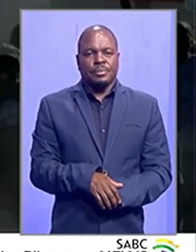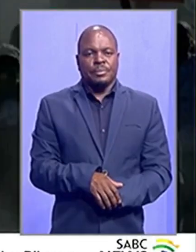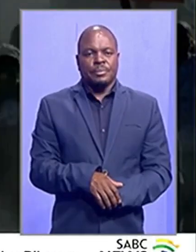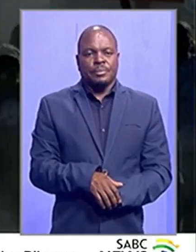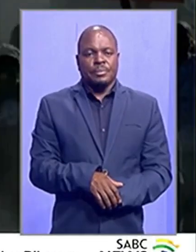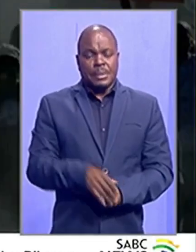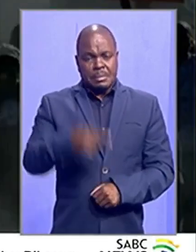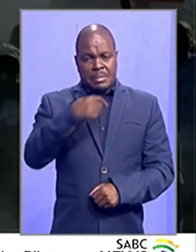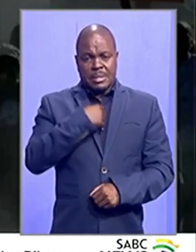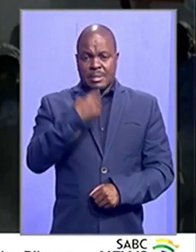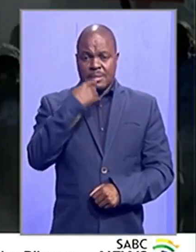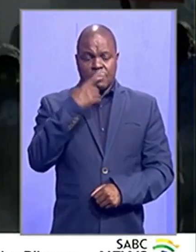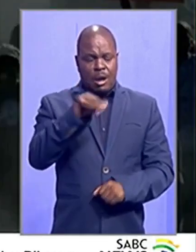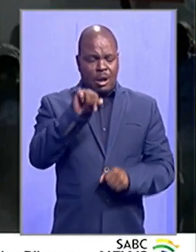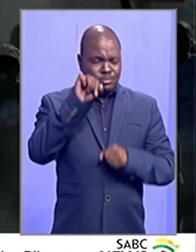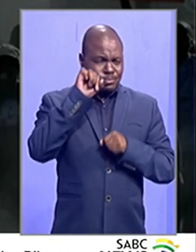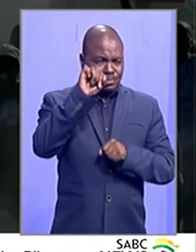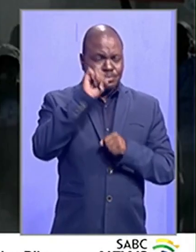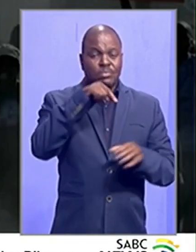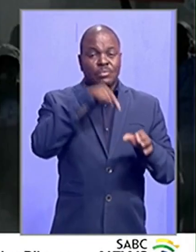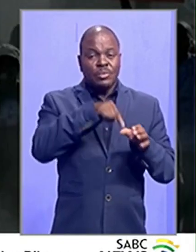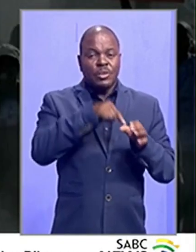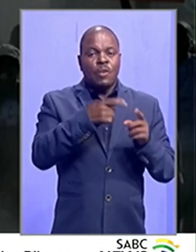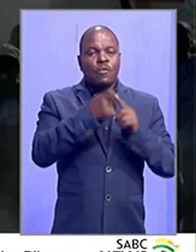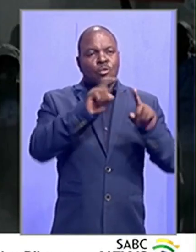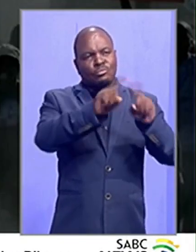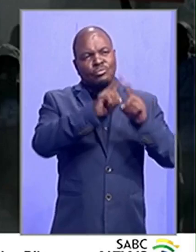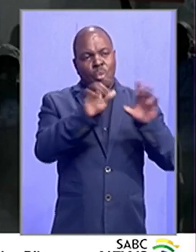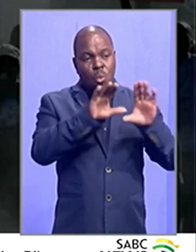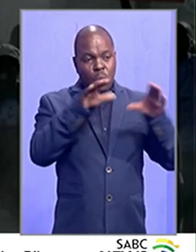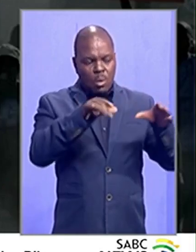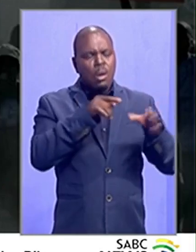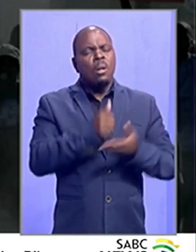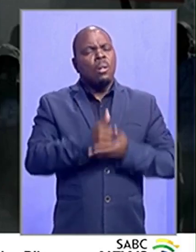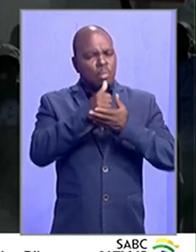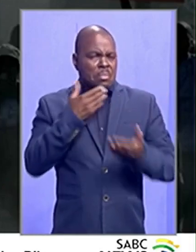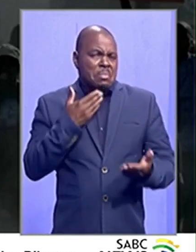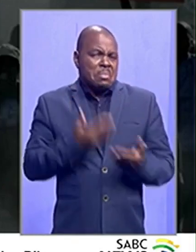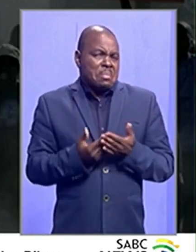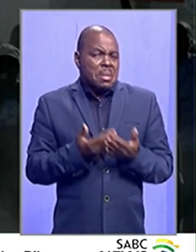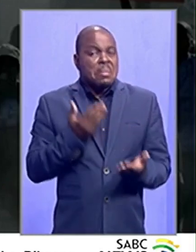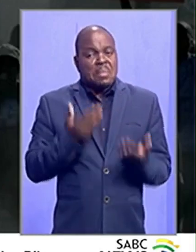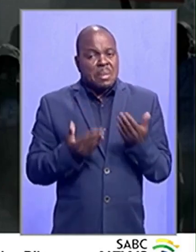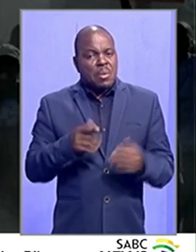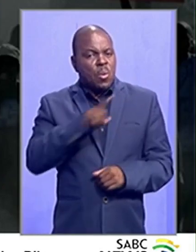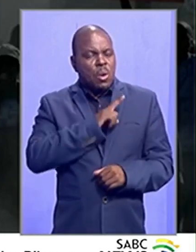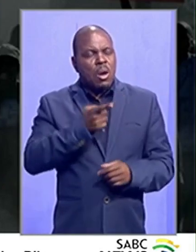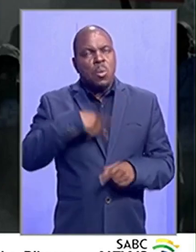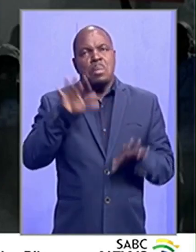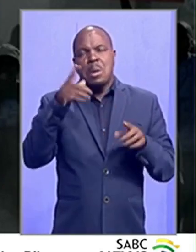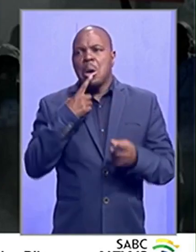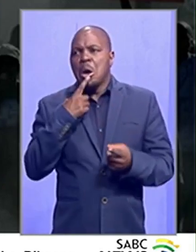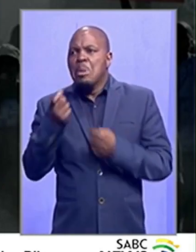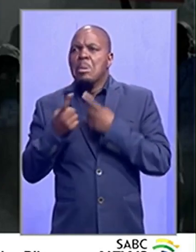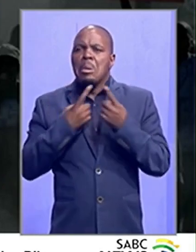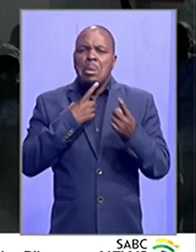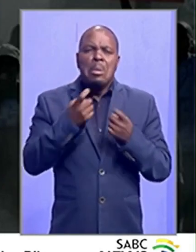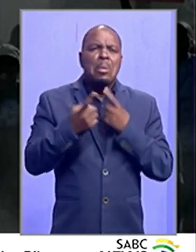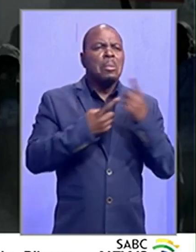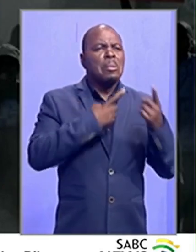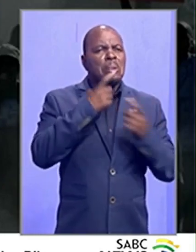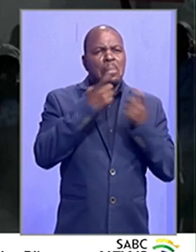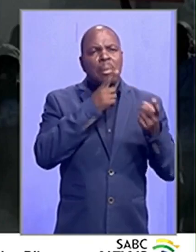Nna ke re mohwanto o wa mekgatlo o ka re o tlo thuša ka gore rena batho e re lla re no lla rena